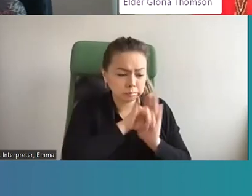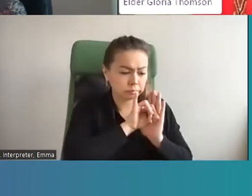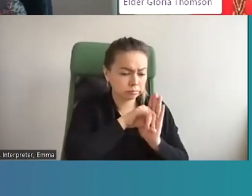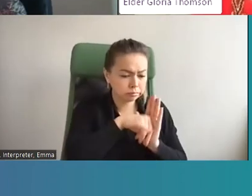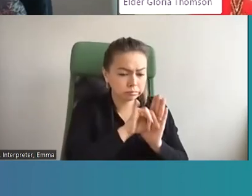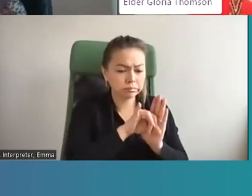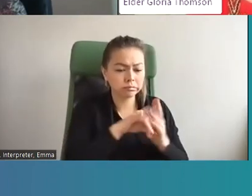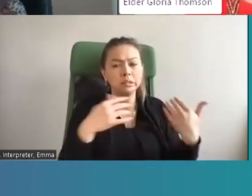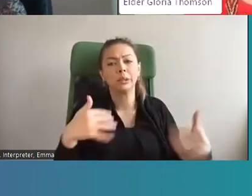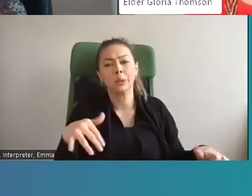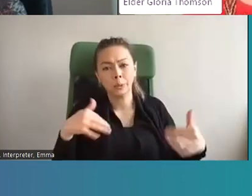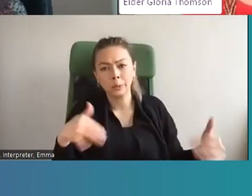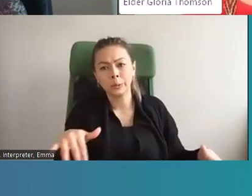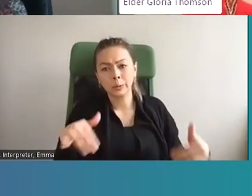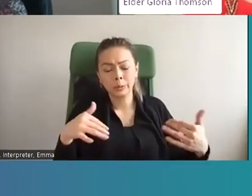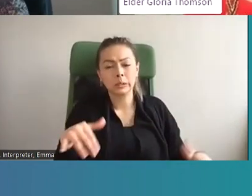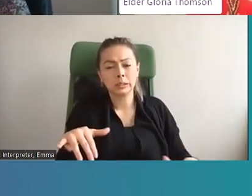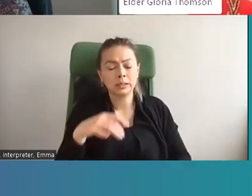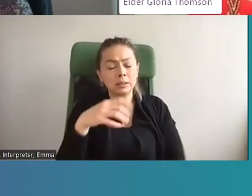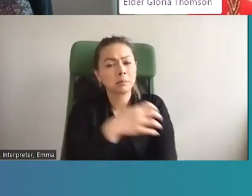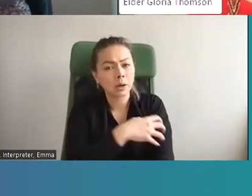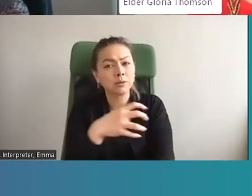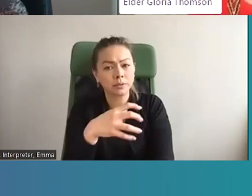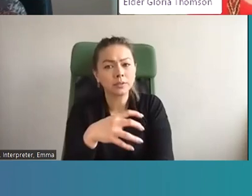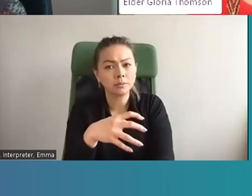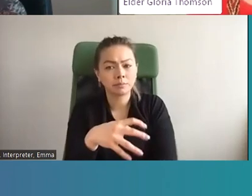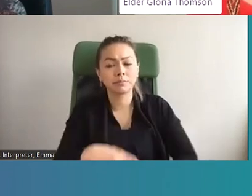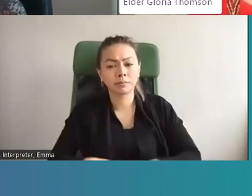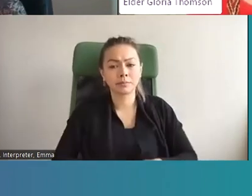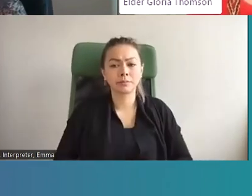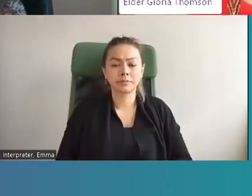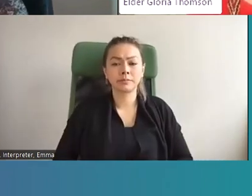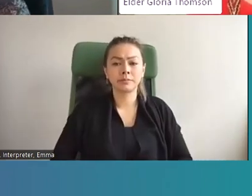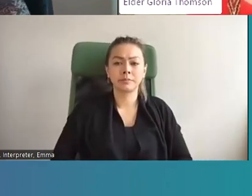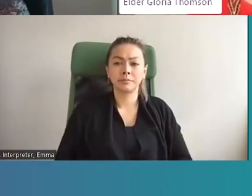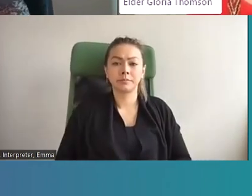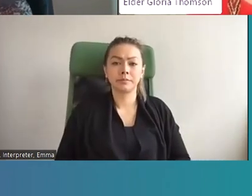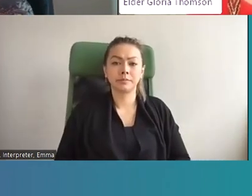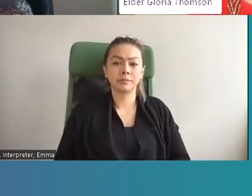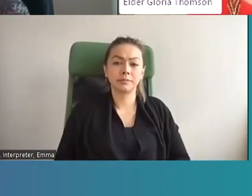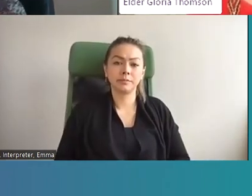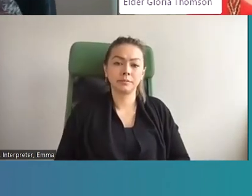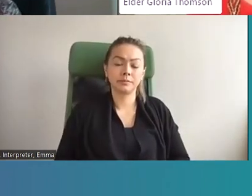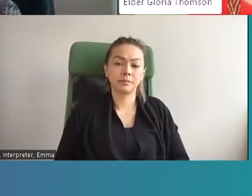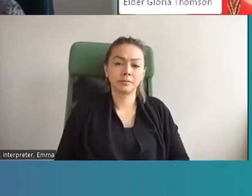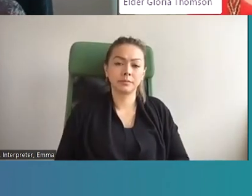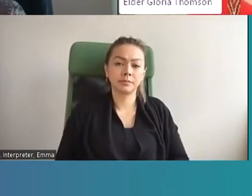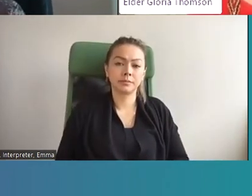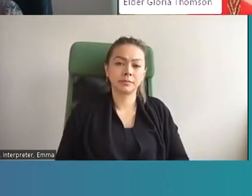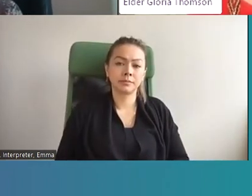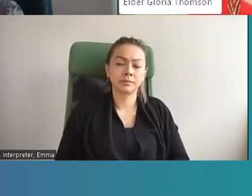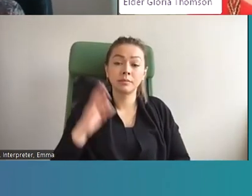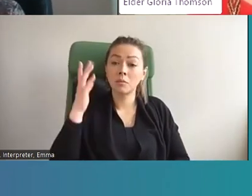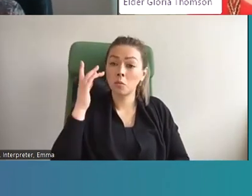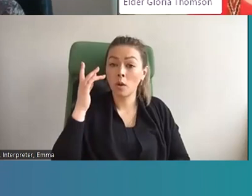a really stronghold in, you know, in our communities, because we need those